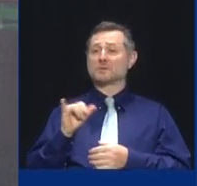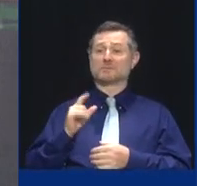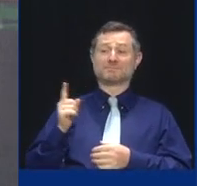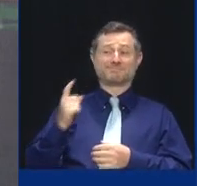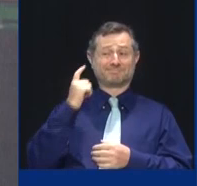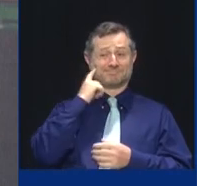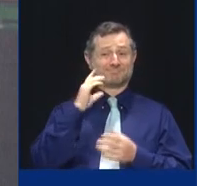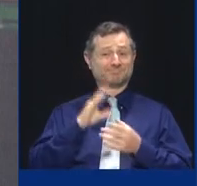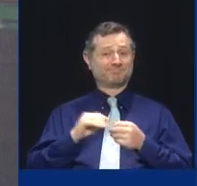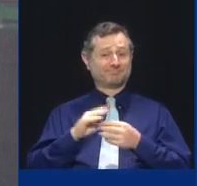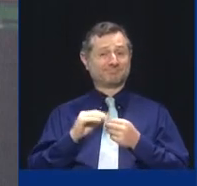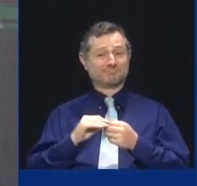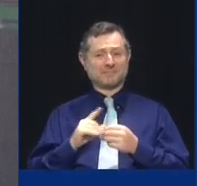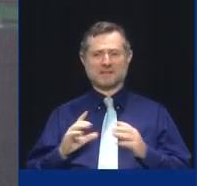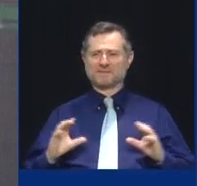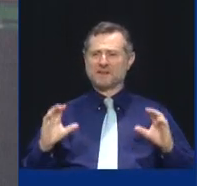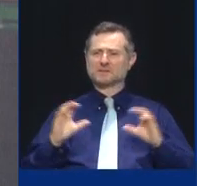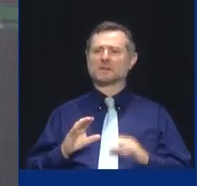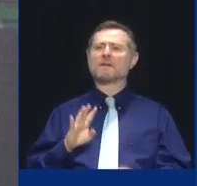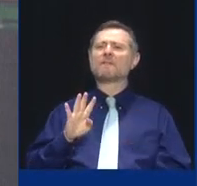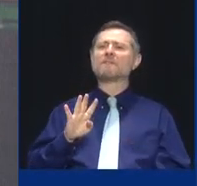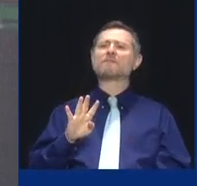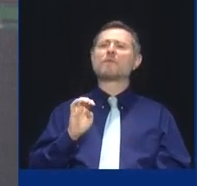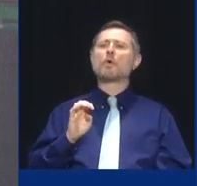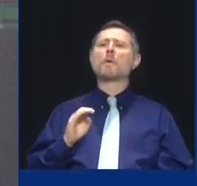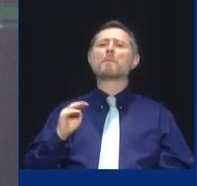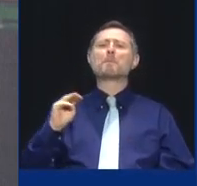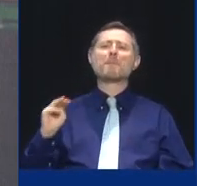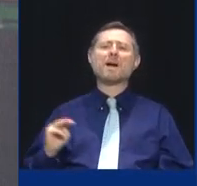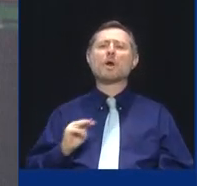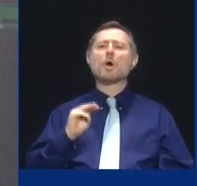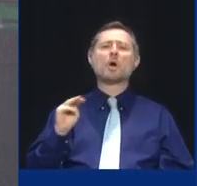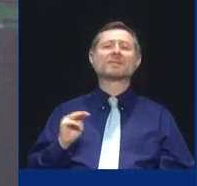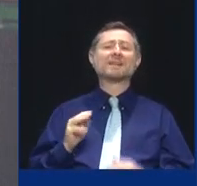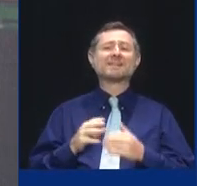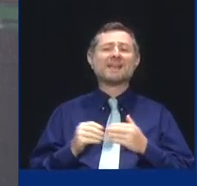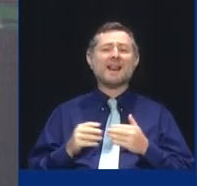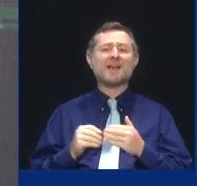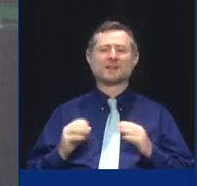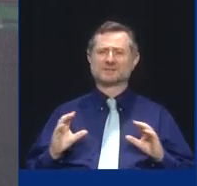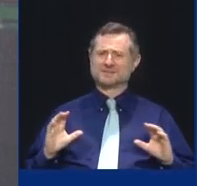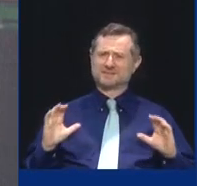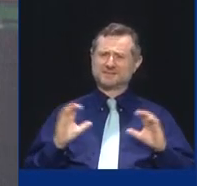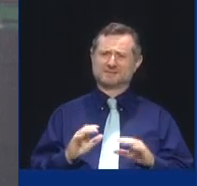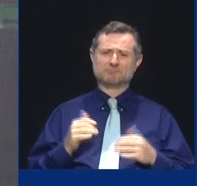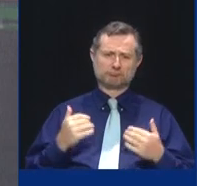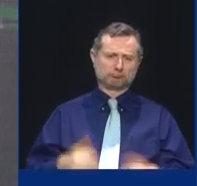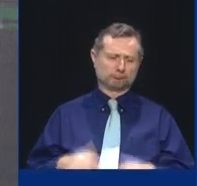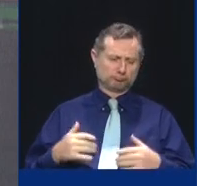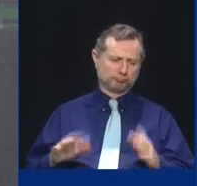investment, $400 million. Let's give them a round of applause.